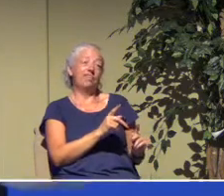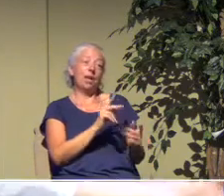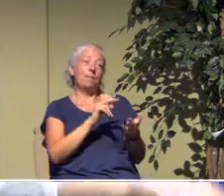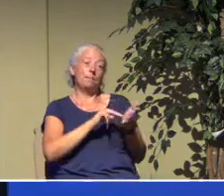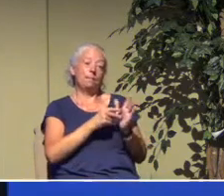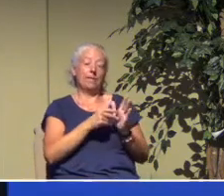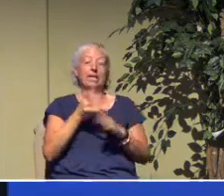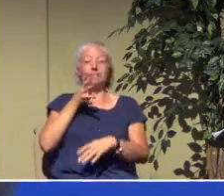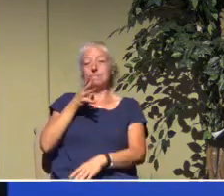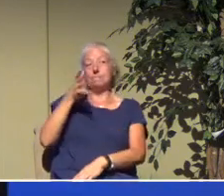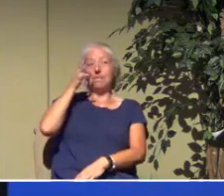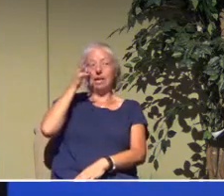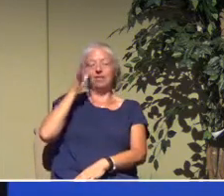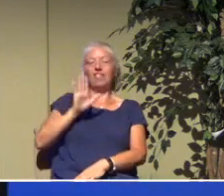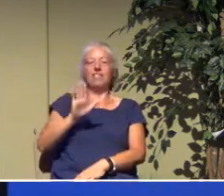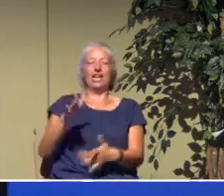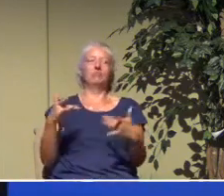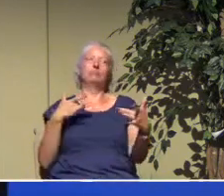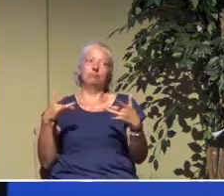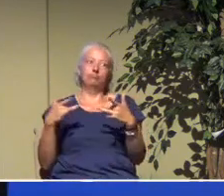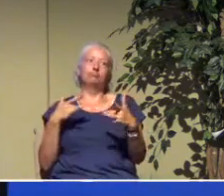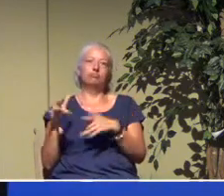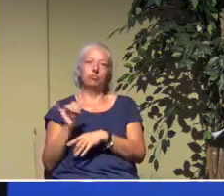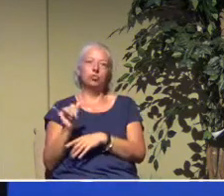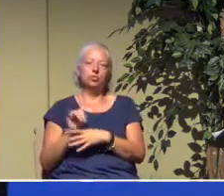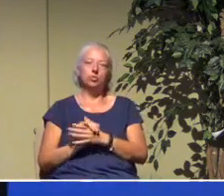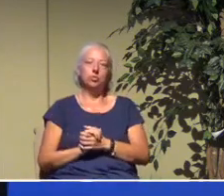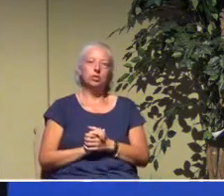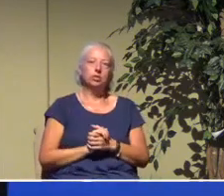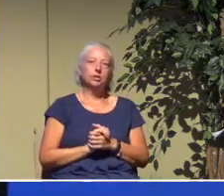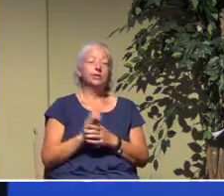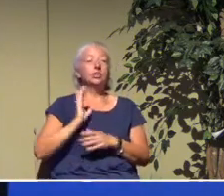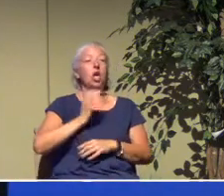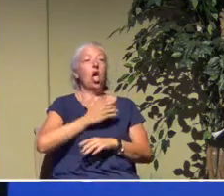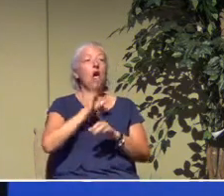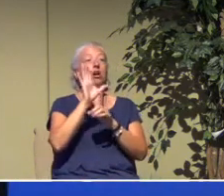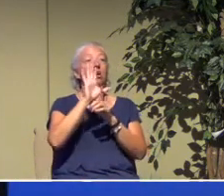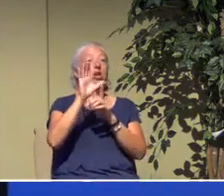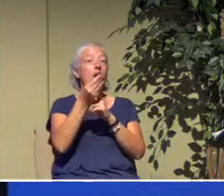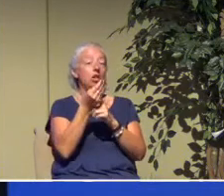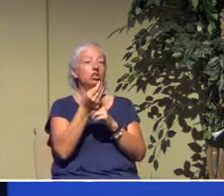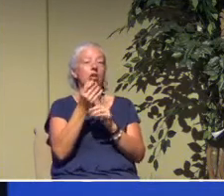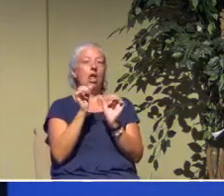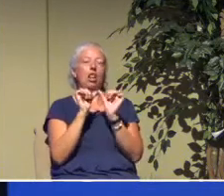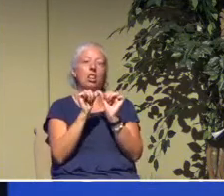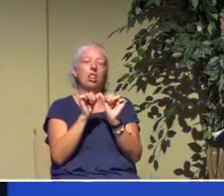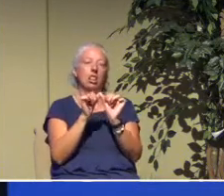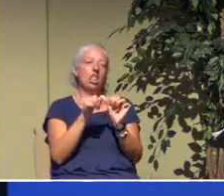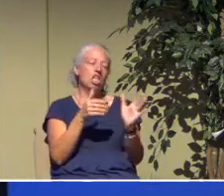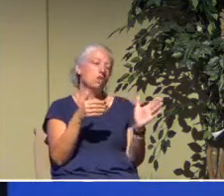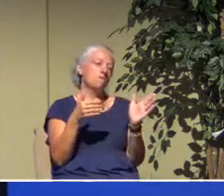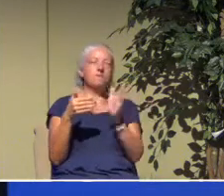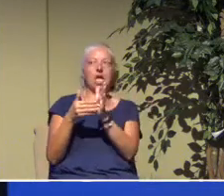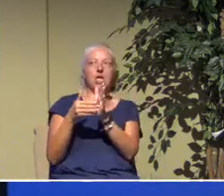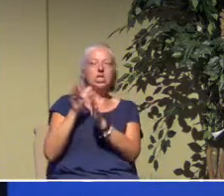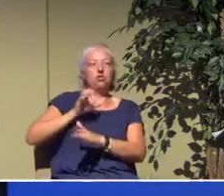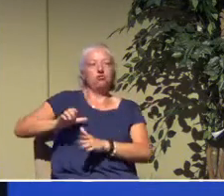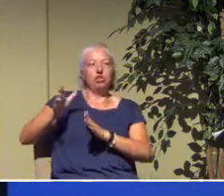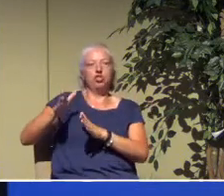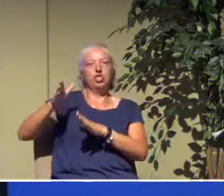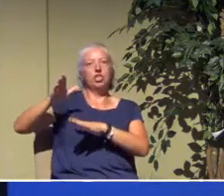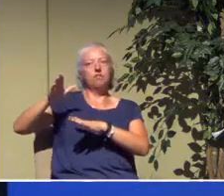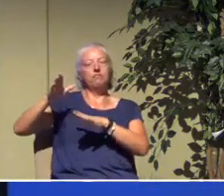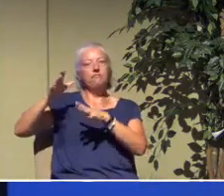parents of kids coming up. As our culture continues to war against our Christian norms